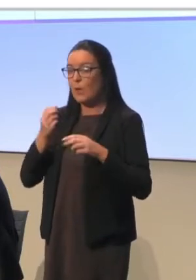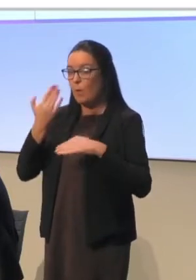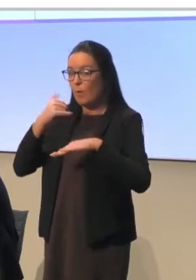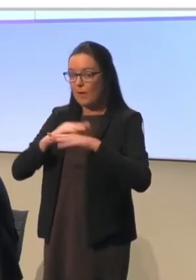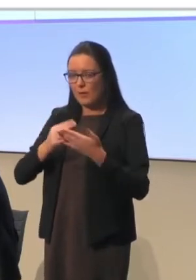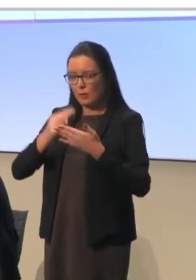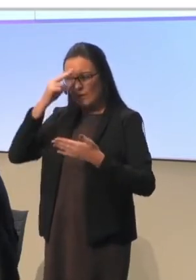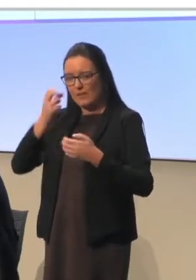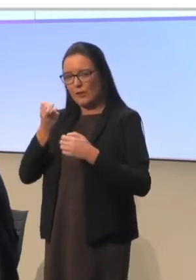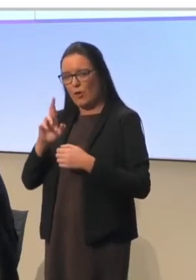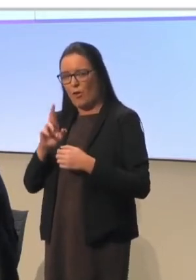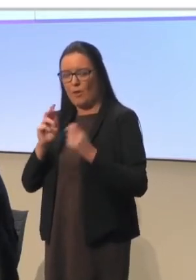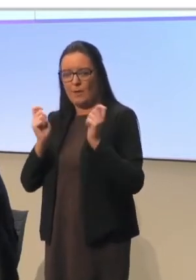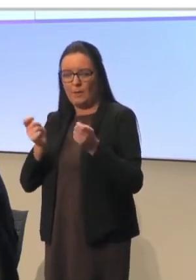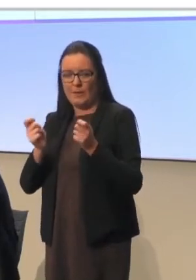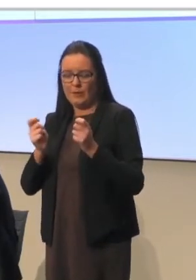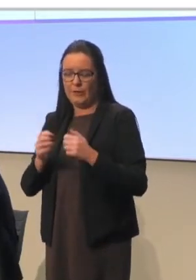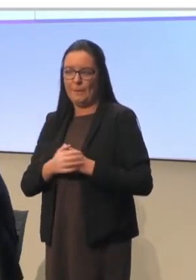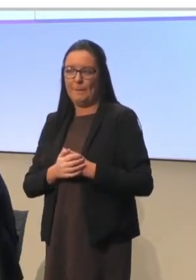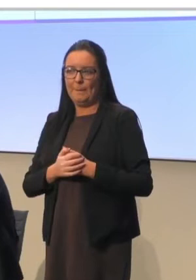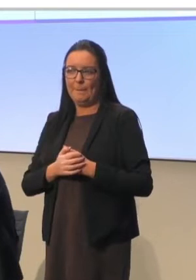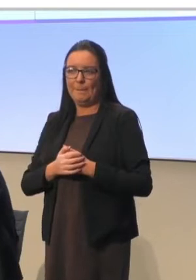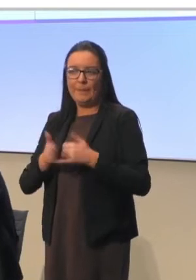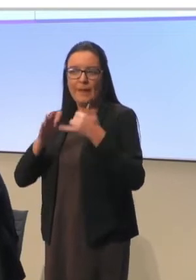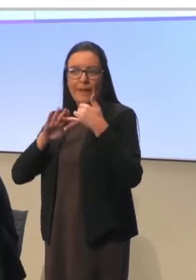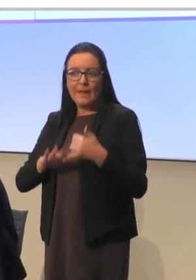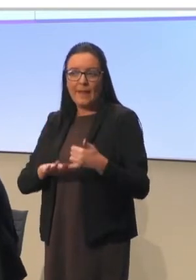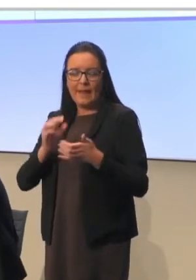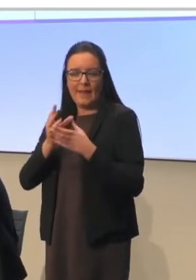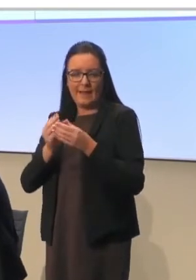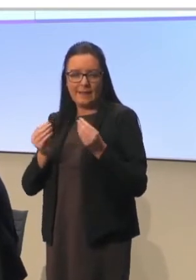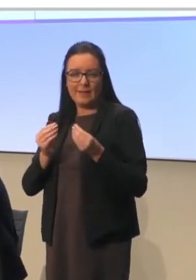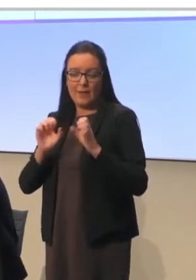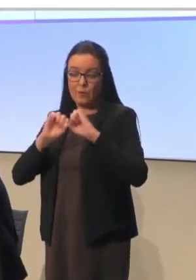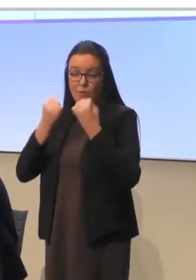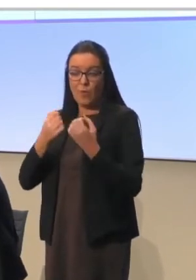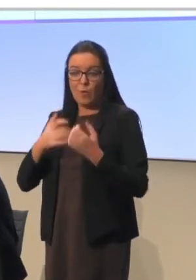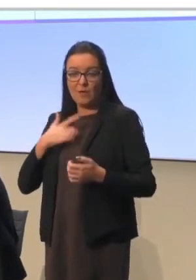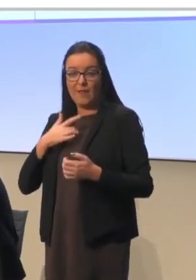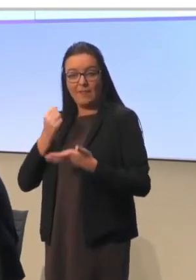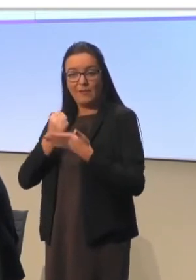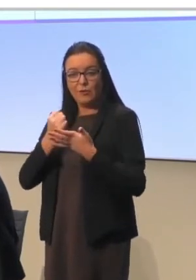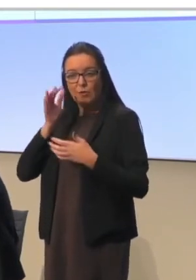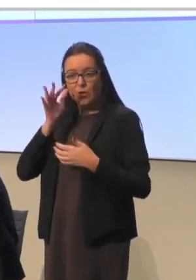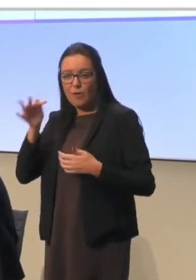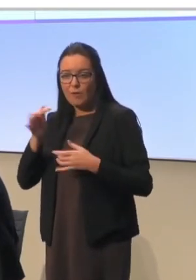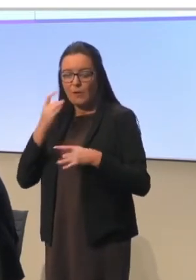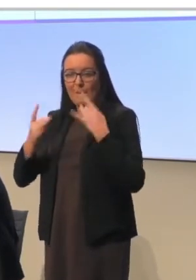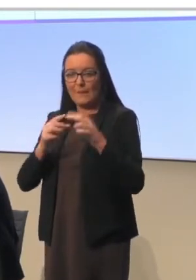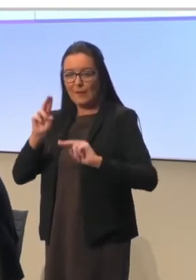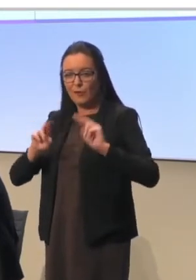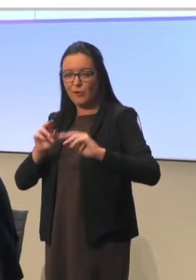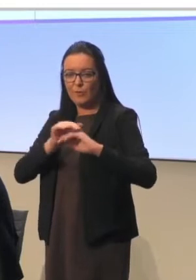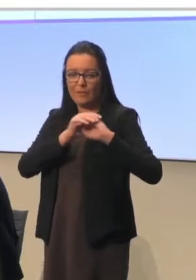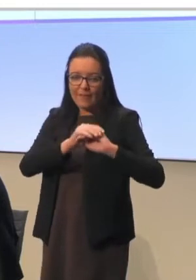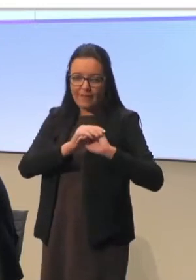apprenticeship. And finally, I think as expected, the social life was a big part of it, with students looking forward to making new friends, some students